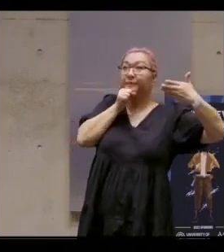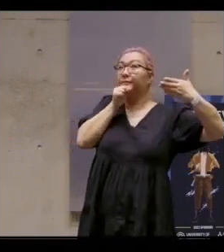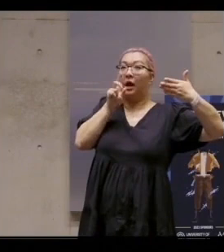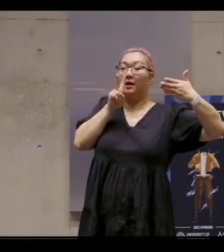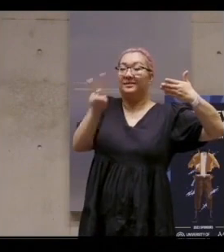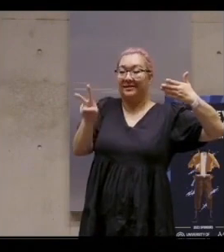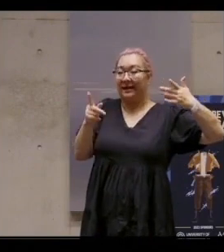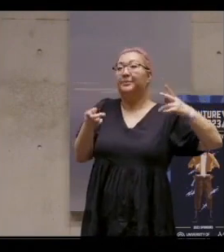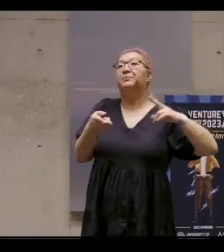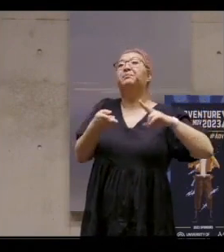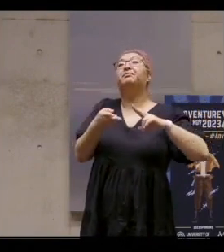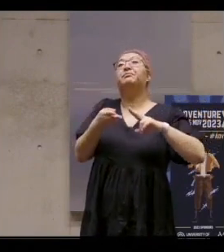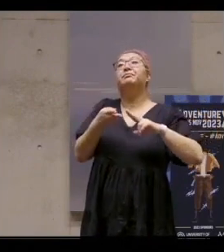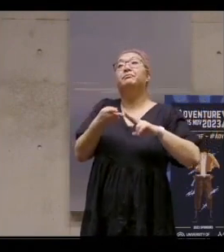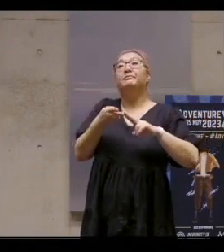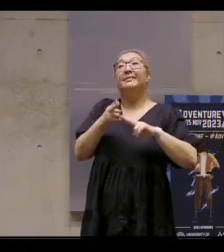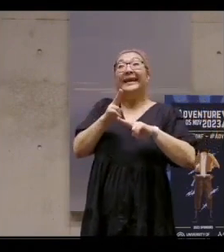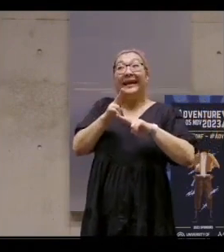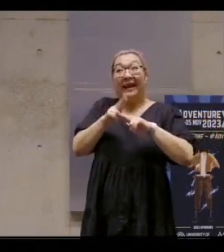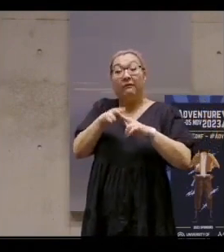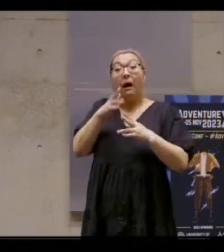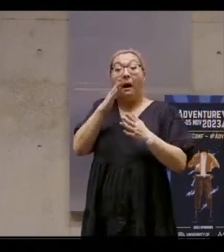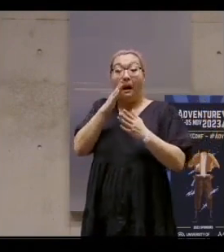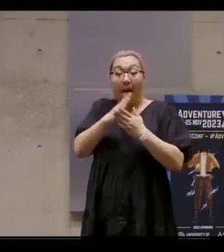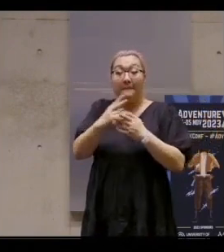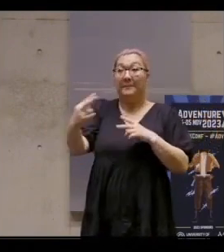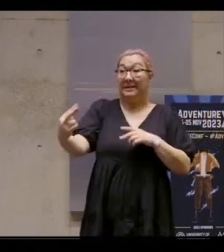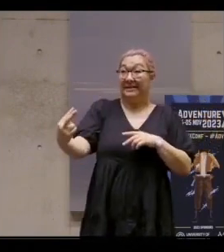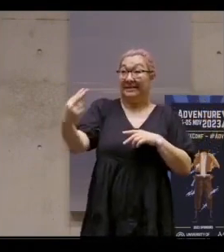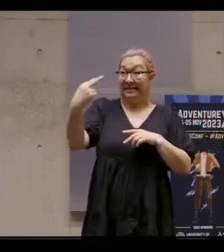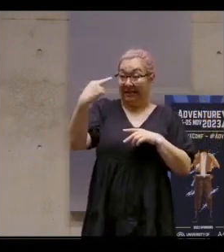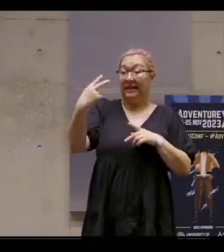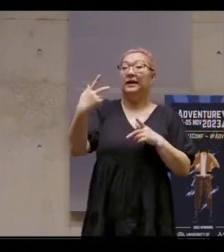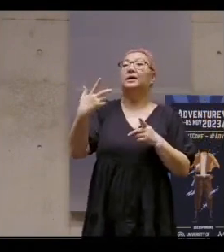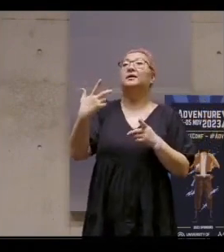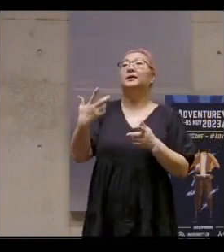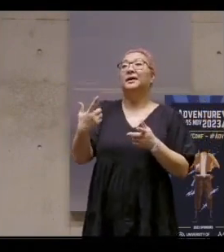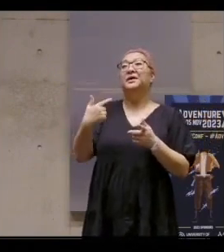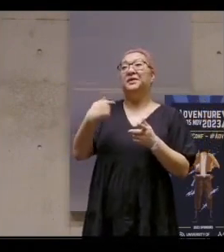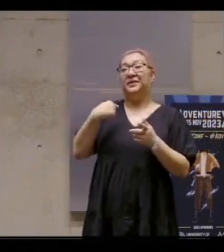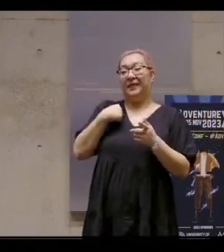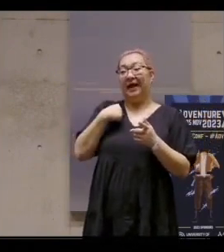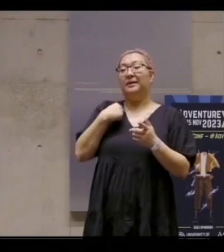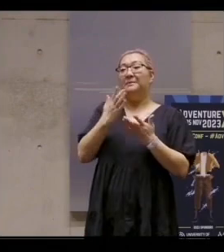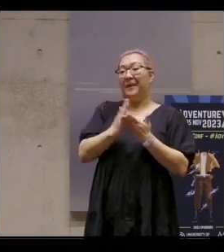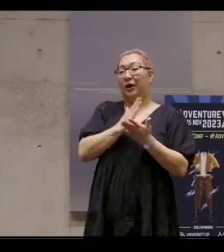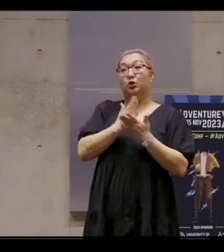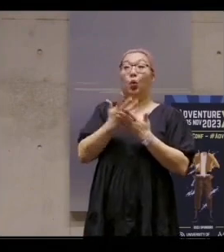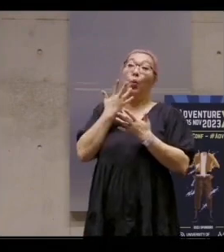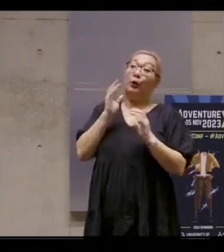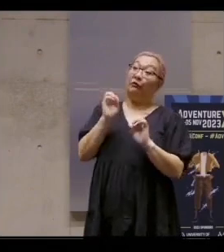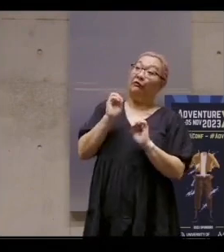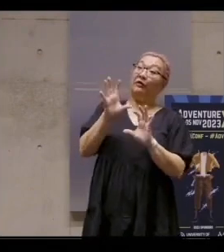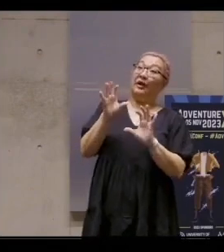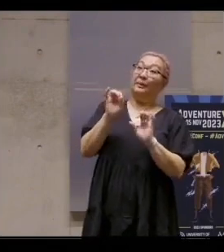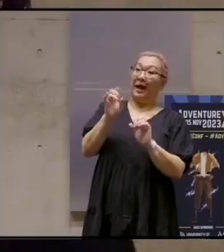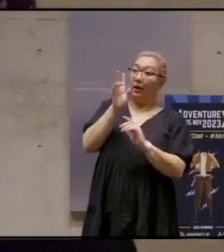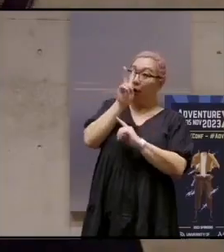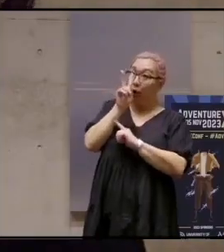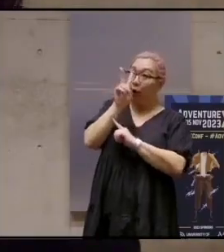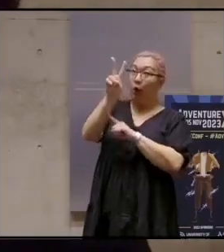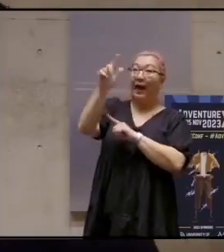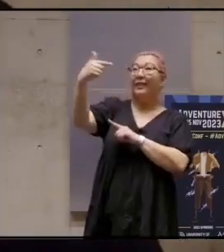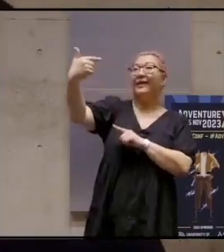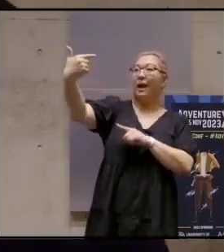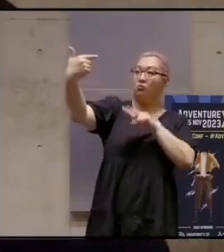camera when giving them notes. I find googly eyes on the camera is a really helpful thing to try to pretend it's a face. Do not look at